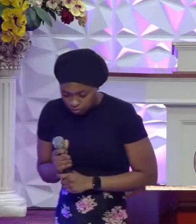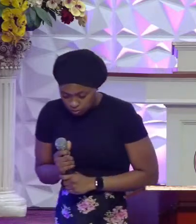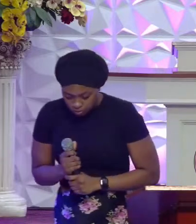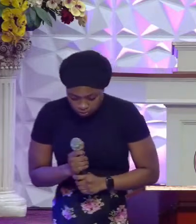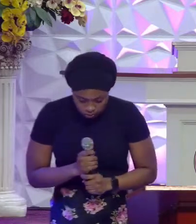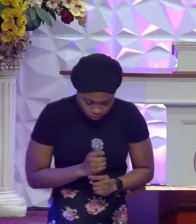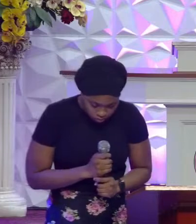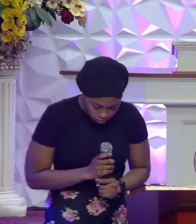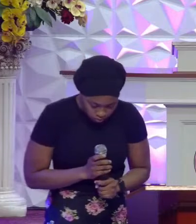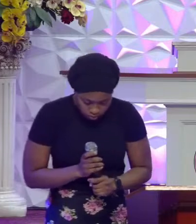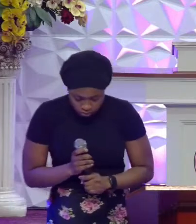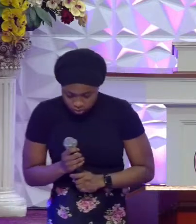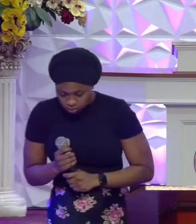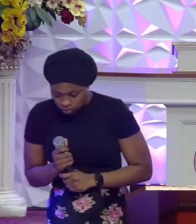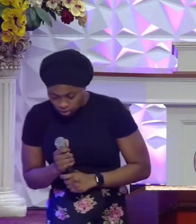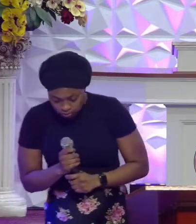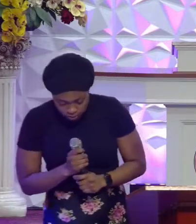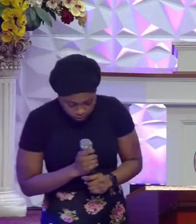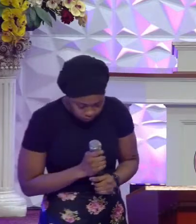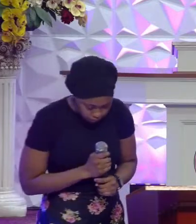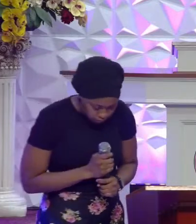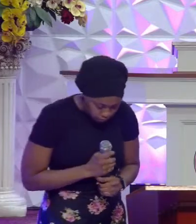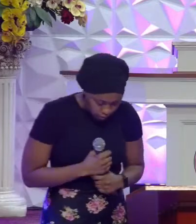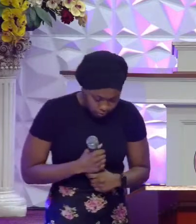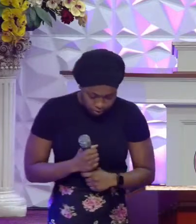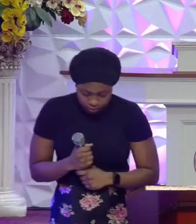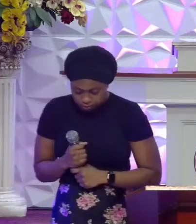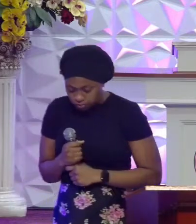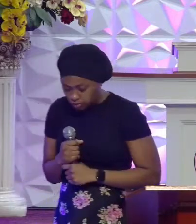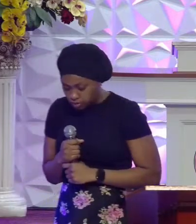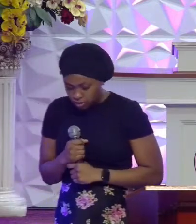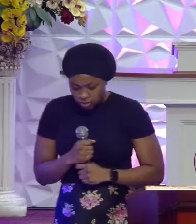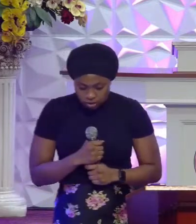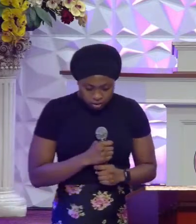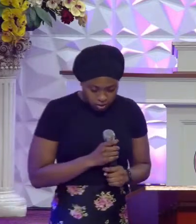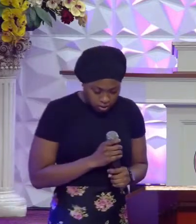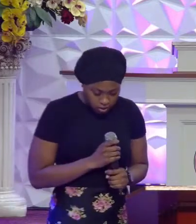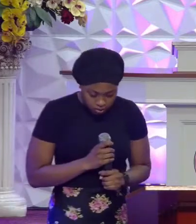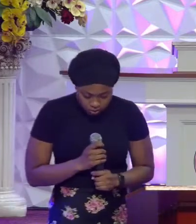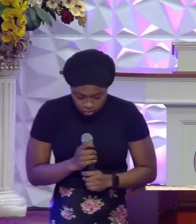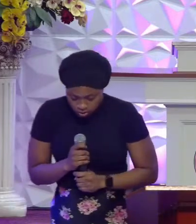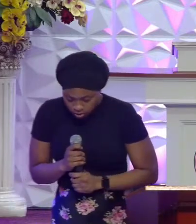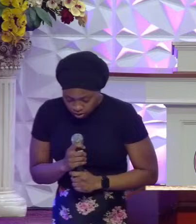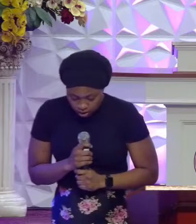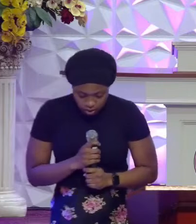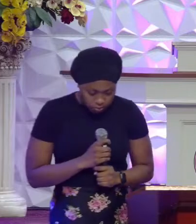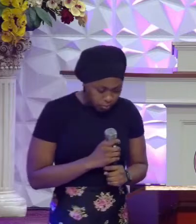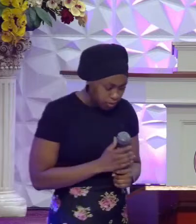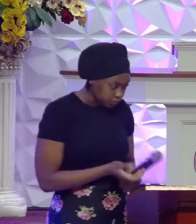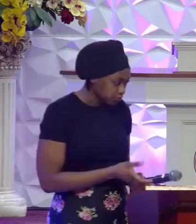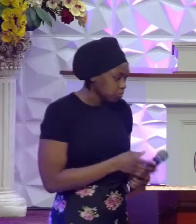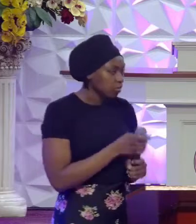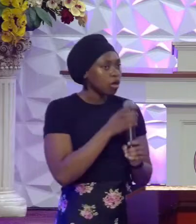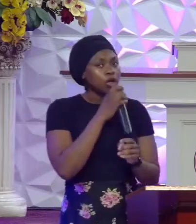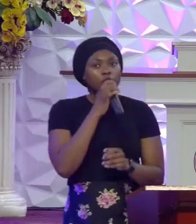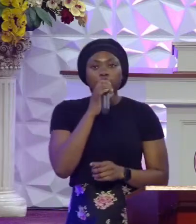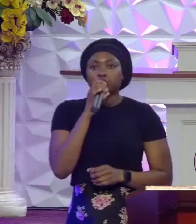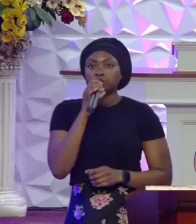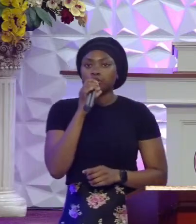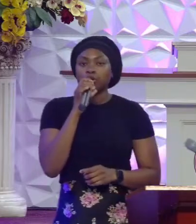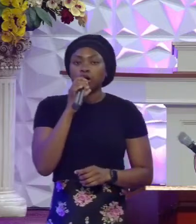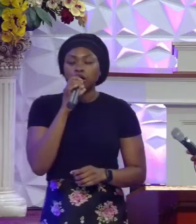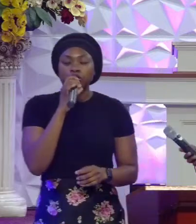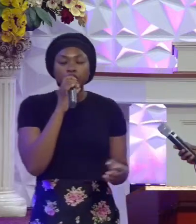goodness and for your mercy. Thank you, Jesus. Thank you, Lord. In Jesus' mighty name we have prayed. Amen.